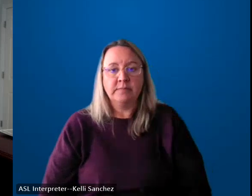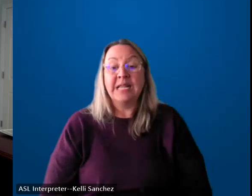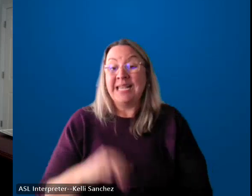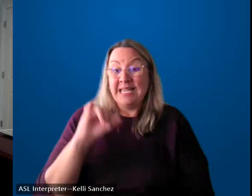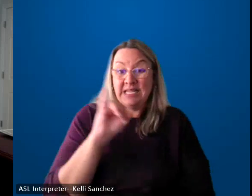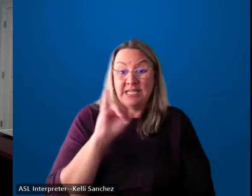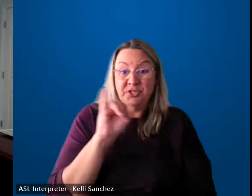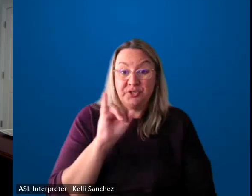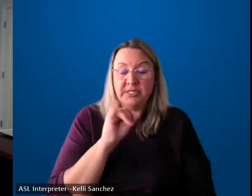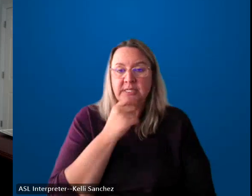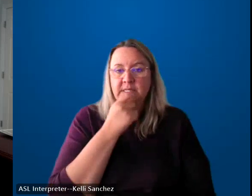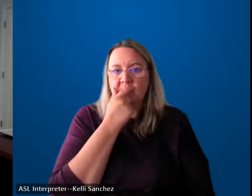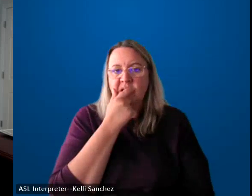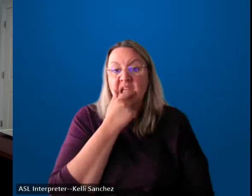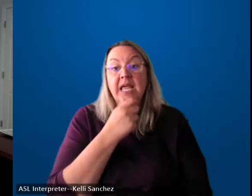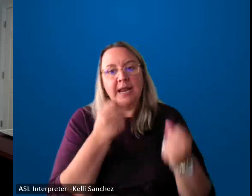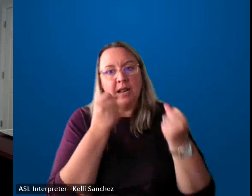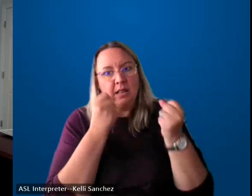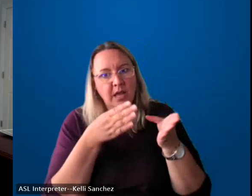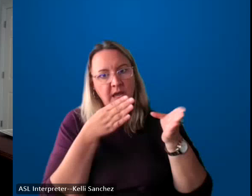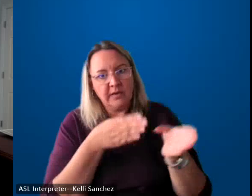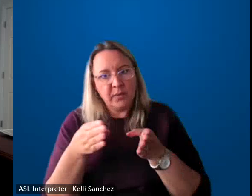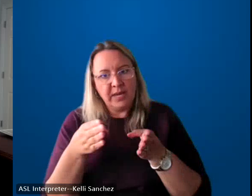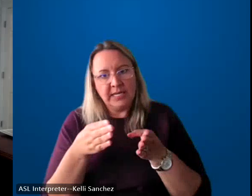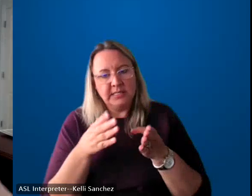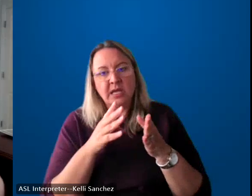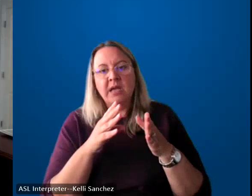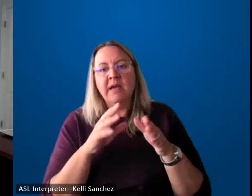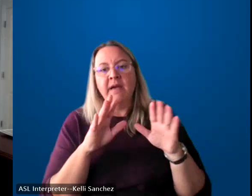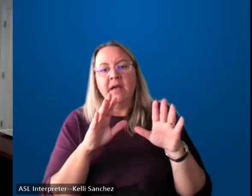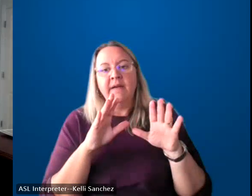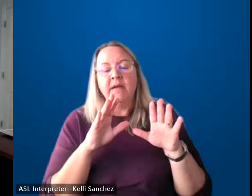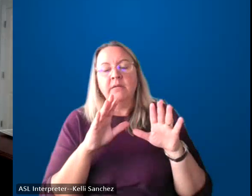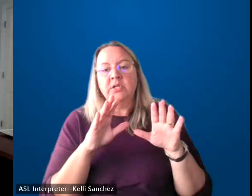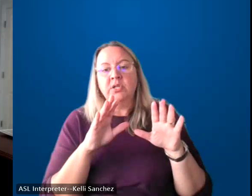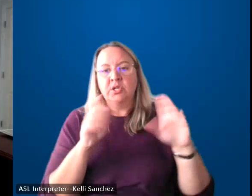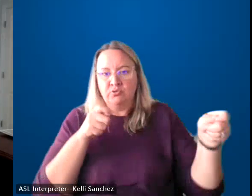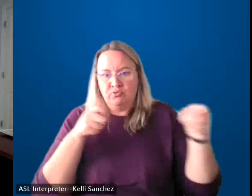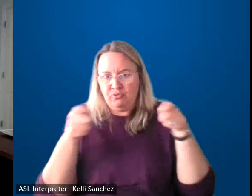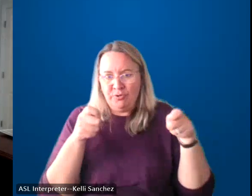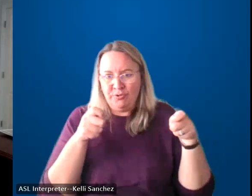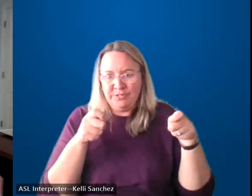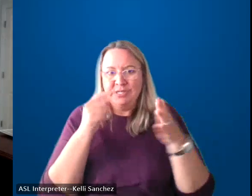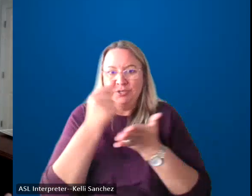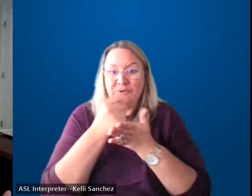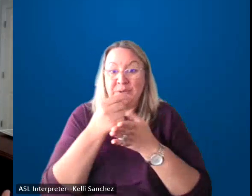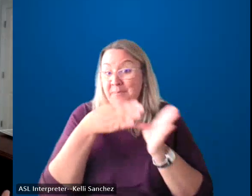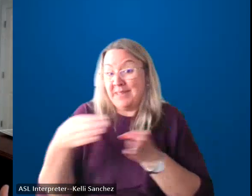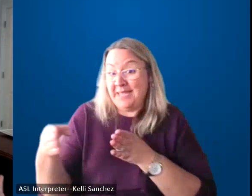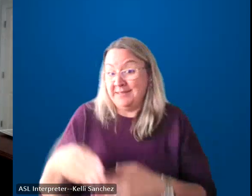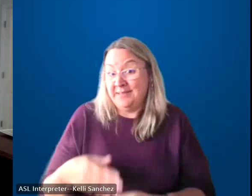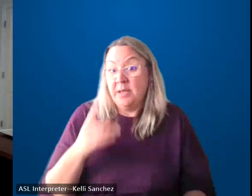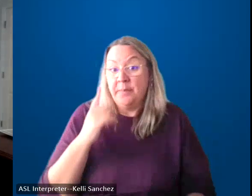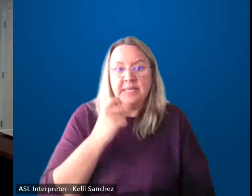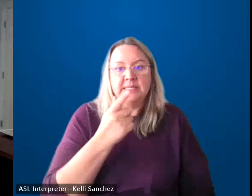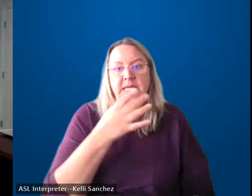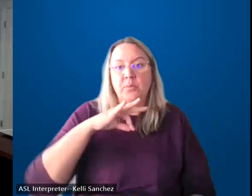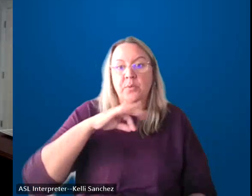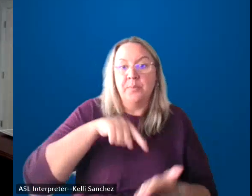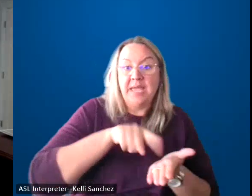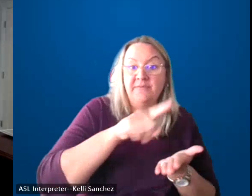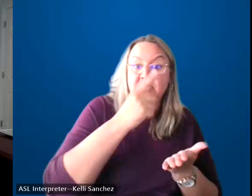insurance in a lot of ways dictates people's treatment plan, because it covers certain things and it won't cover